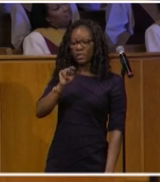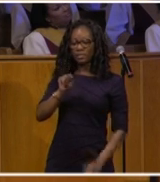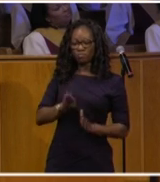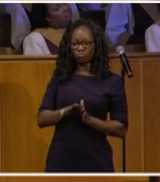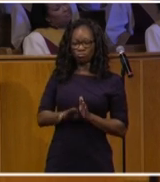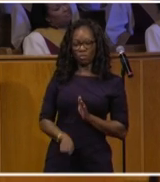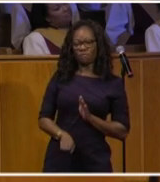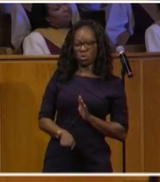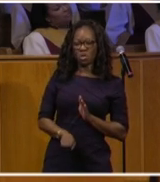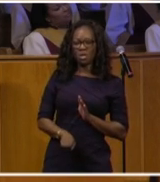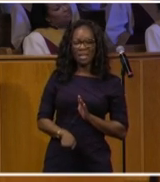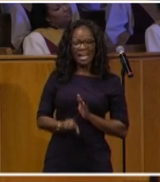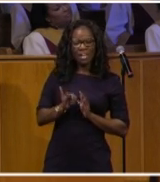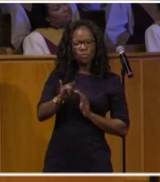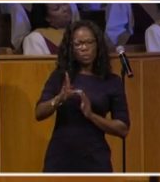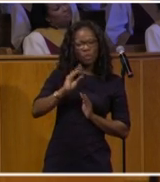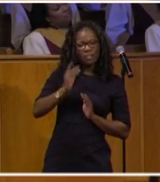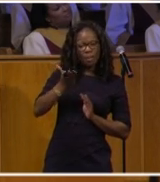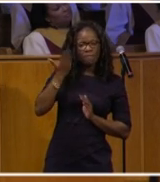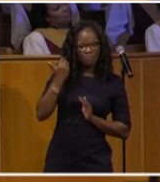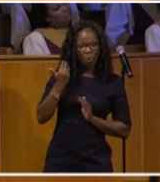if you have it,